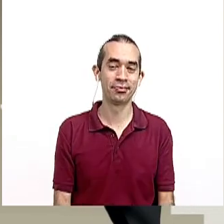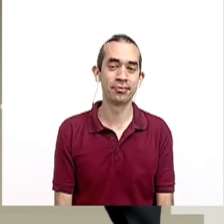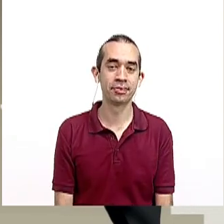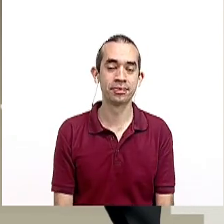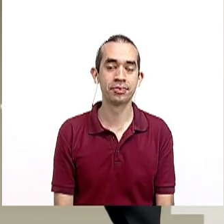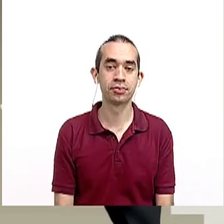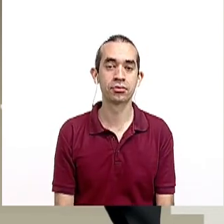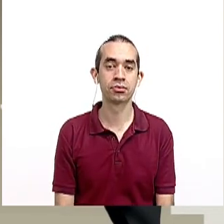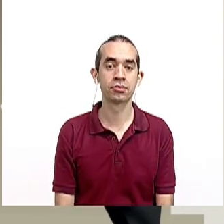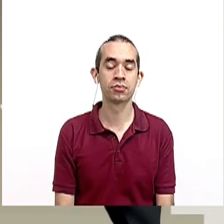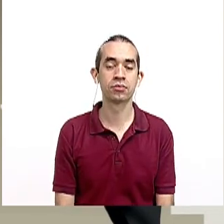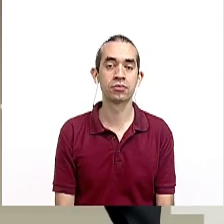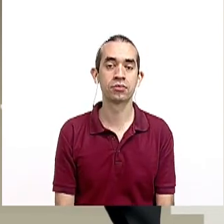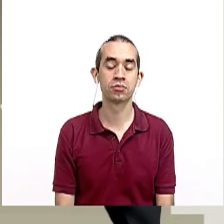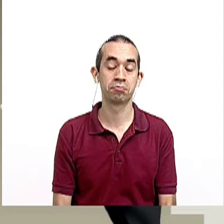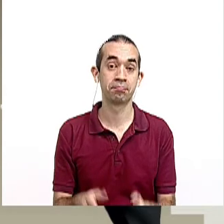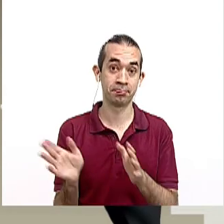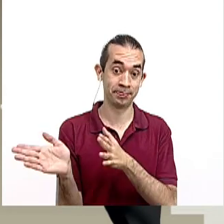let's